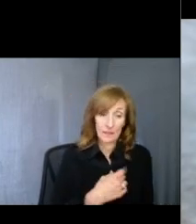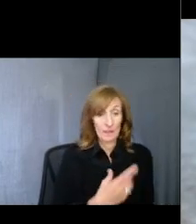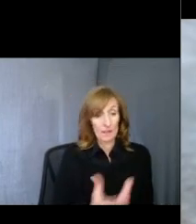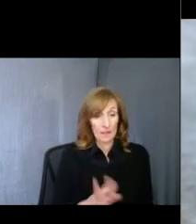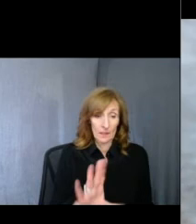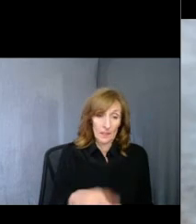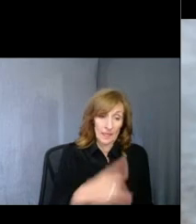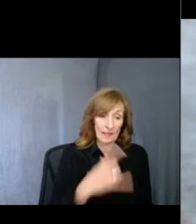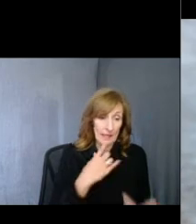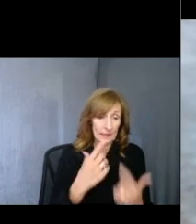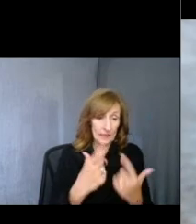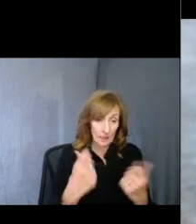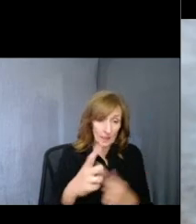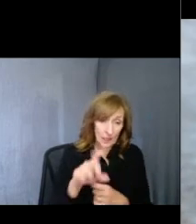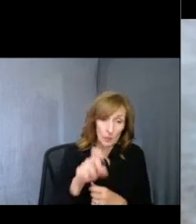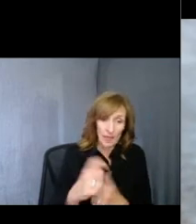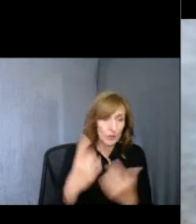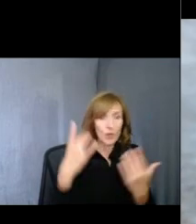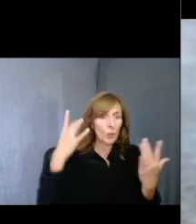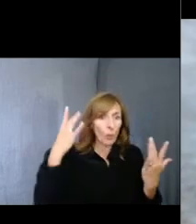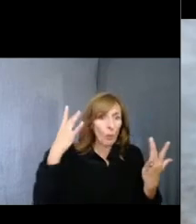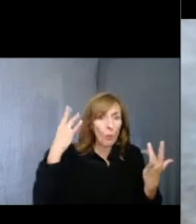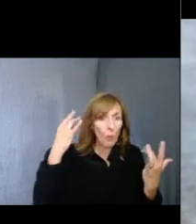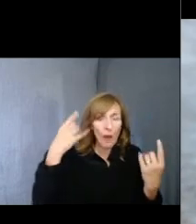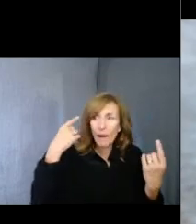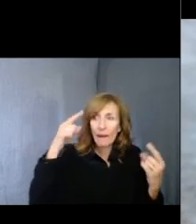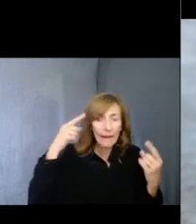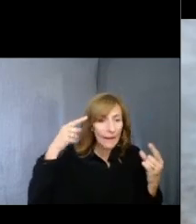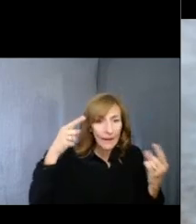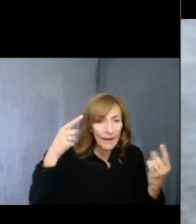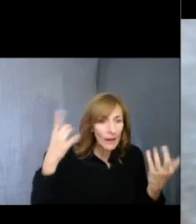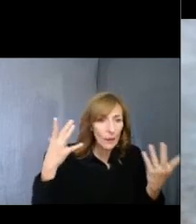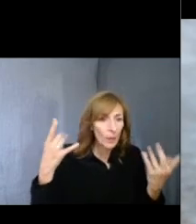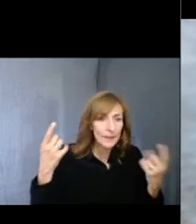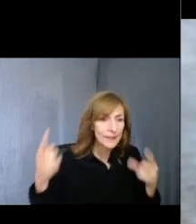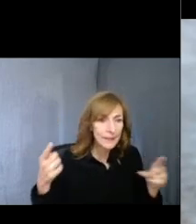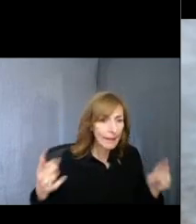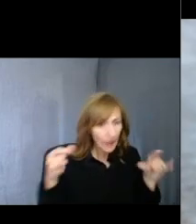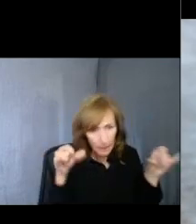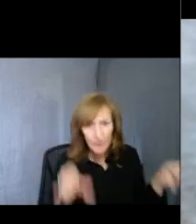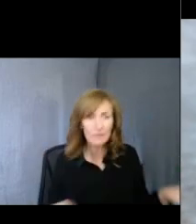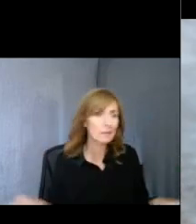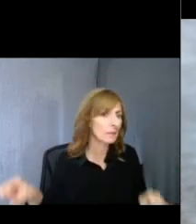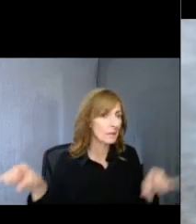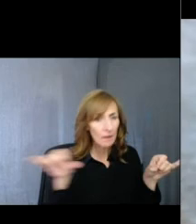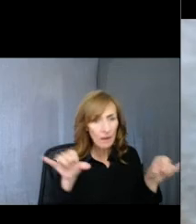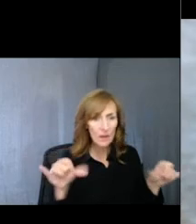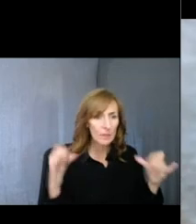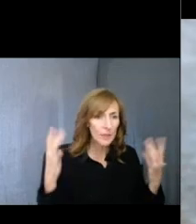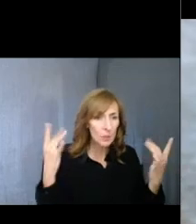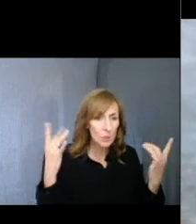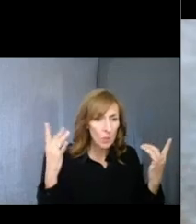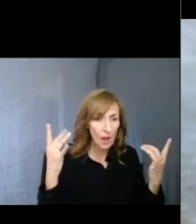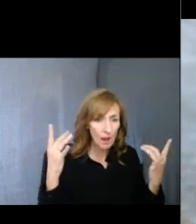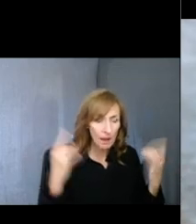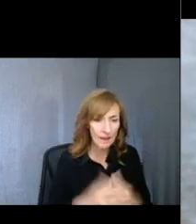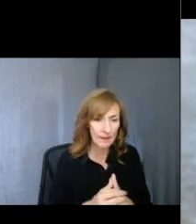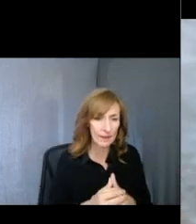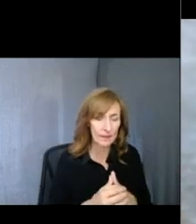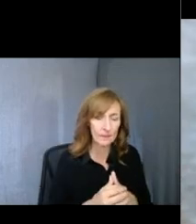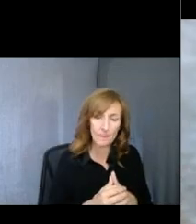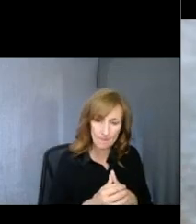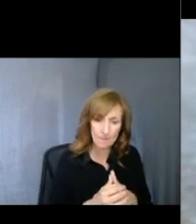Is why do they get chronic kidney disease, and why is it so common, especially in older cats?